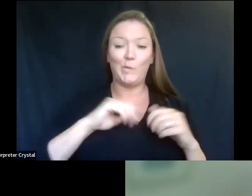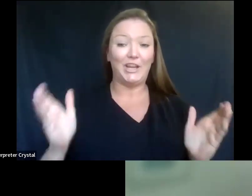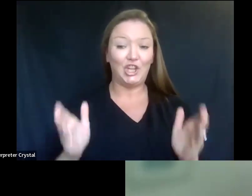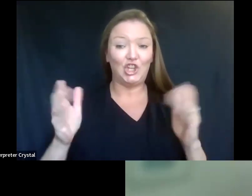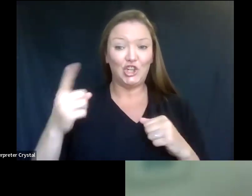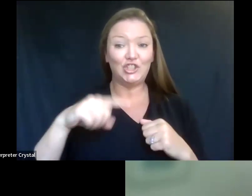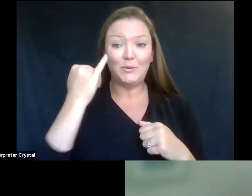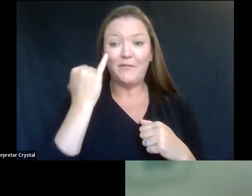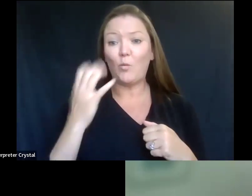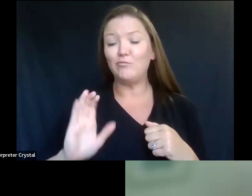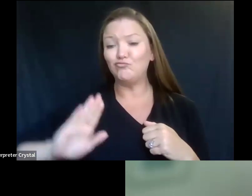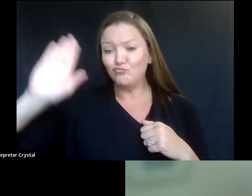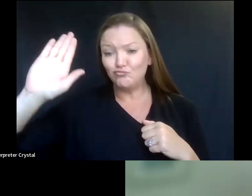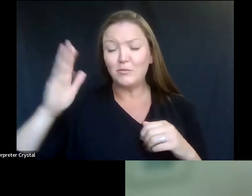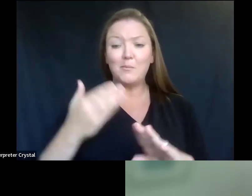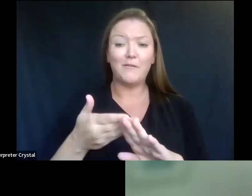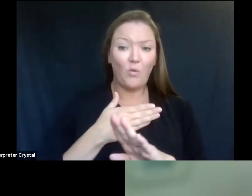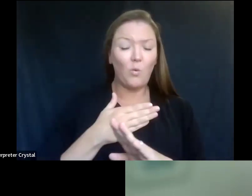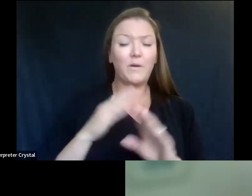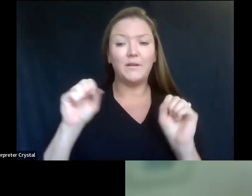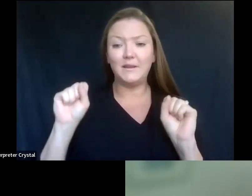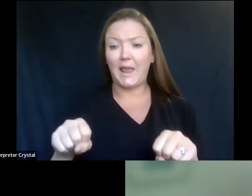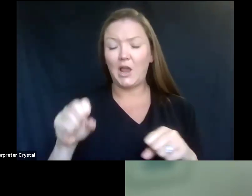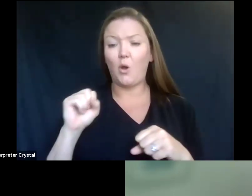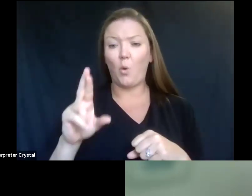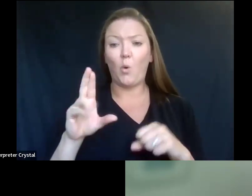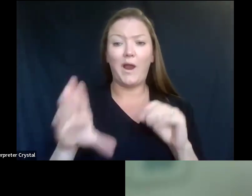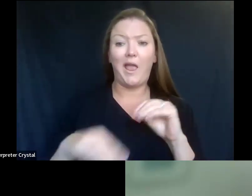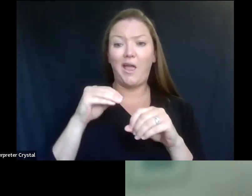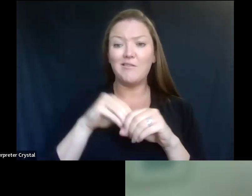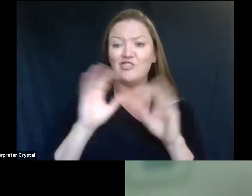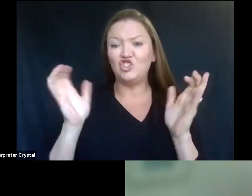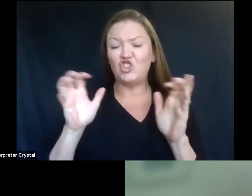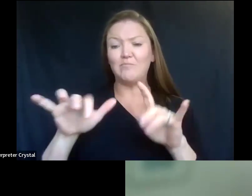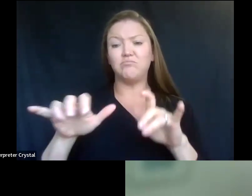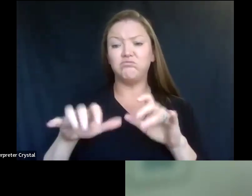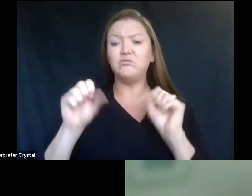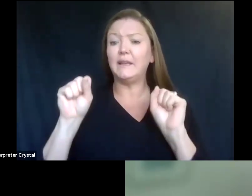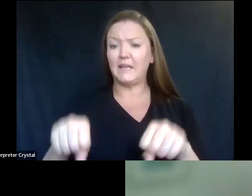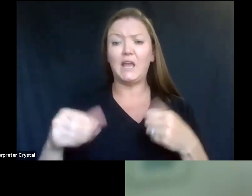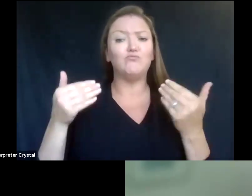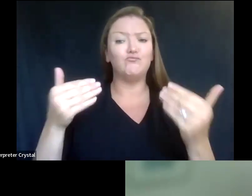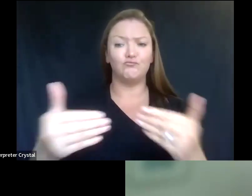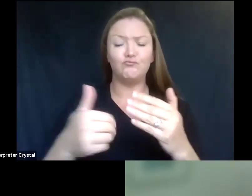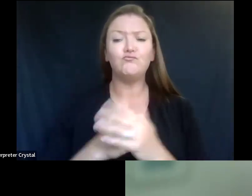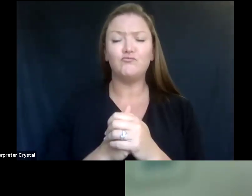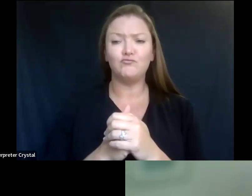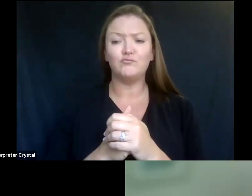if you want to raise your hands in advance or put questions in the chat, please do that, because